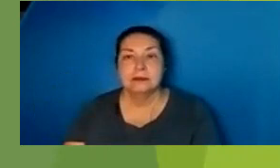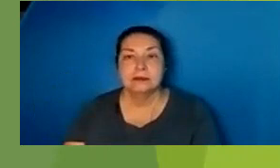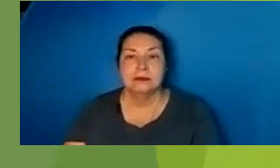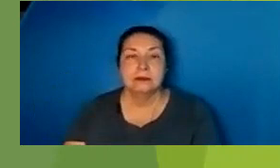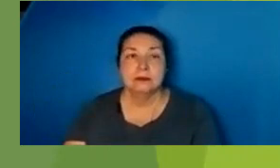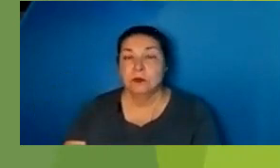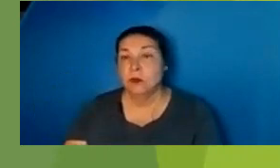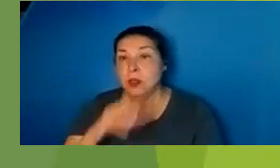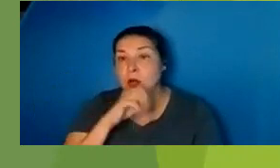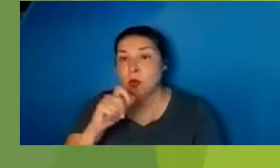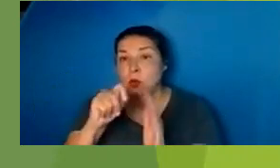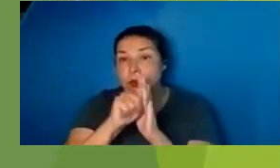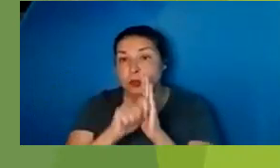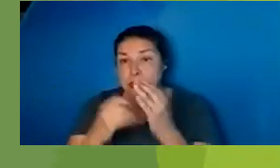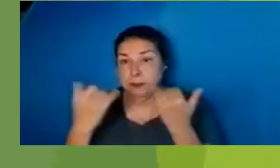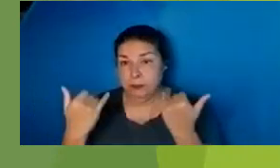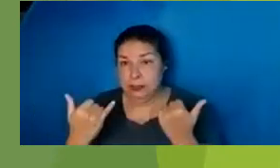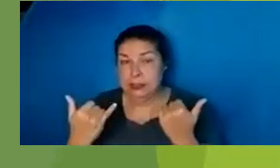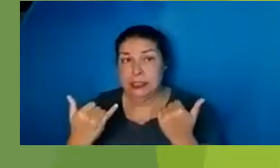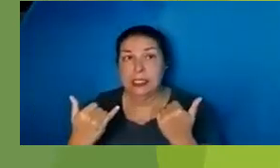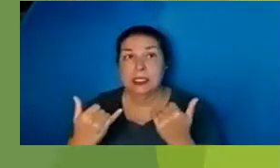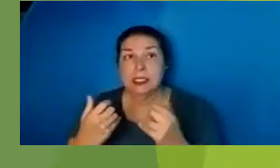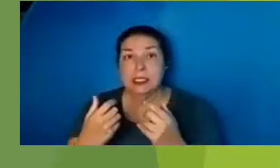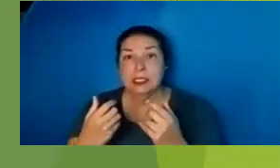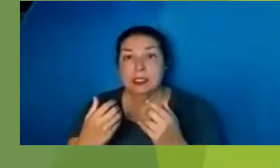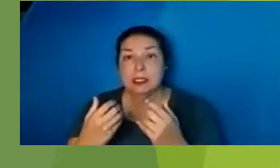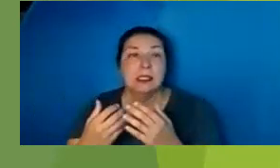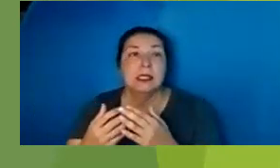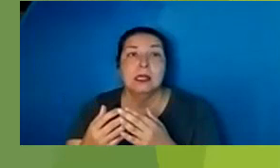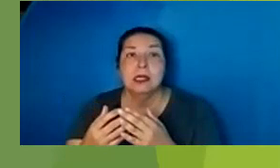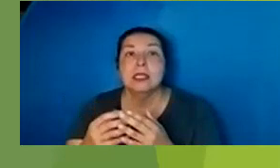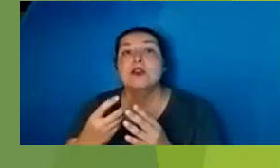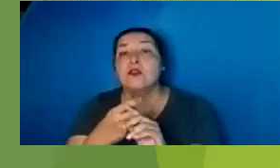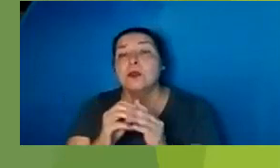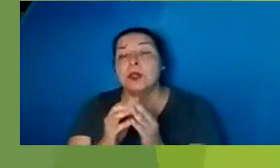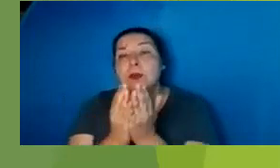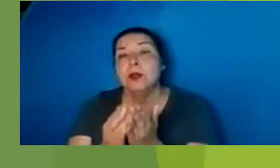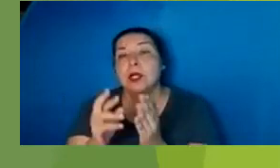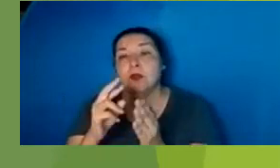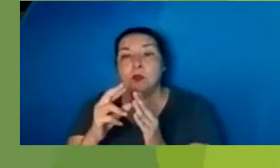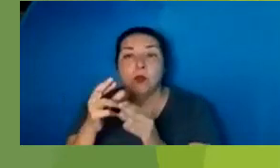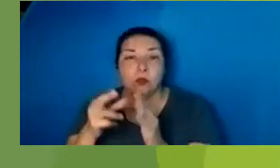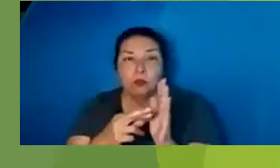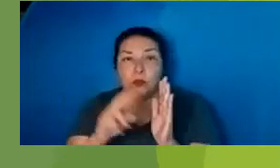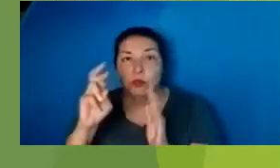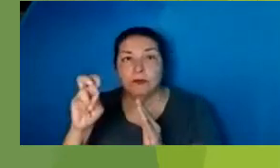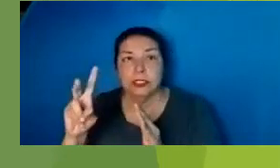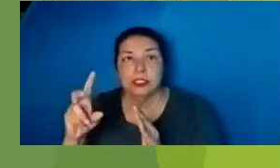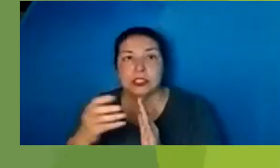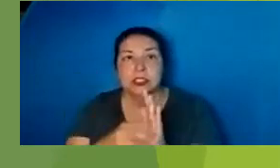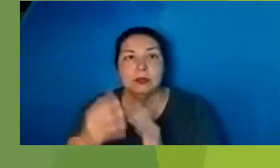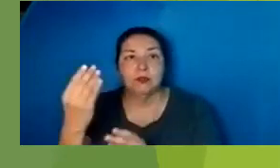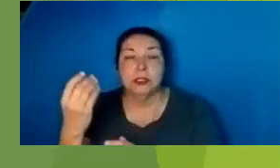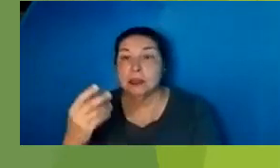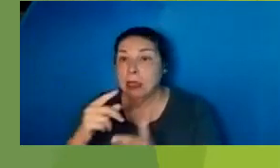Our Old Testament lesson for today comes from the book of Revelation, chapter 14. Then I saw another